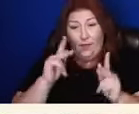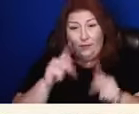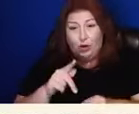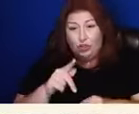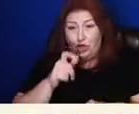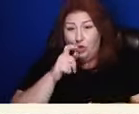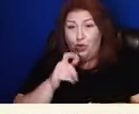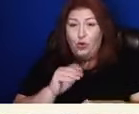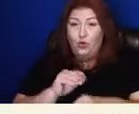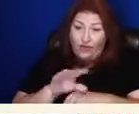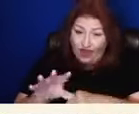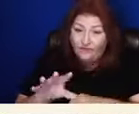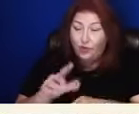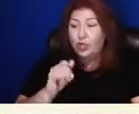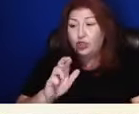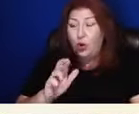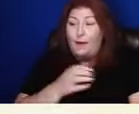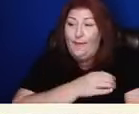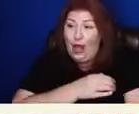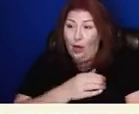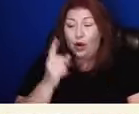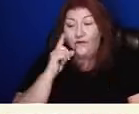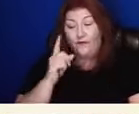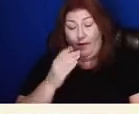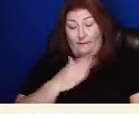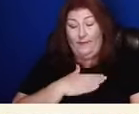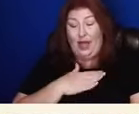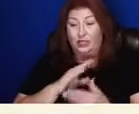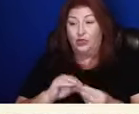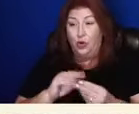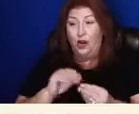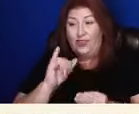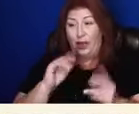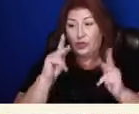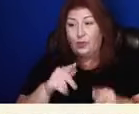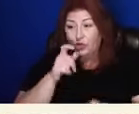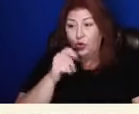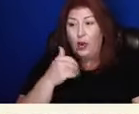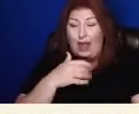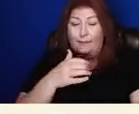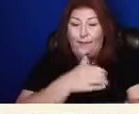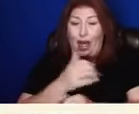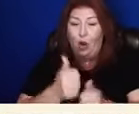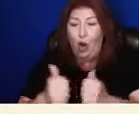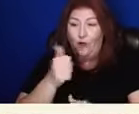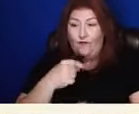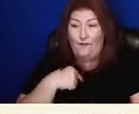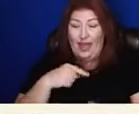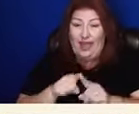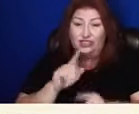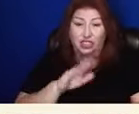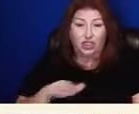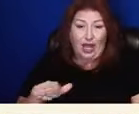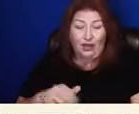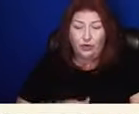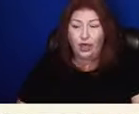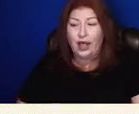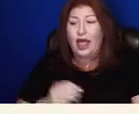power? So like, for example, in my story, this was a person who had power over me as a child. And